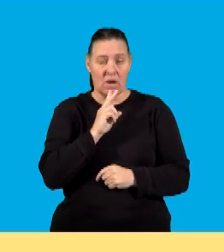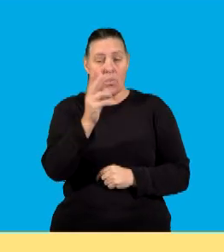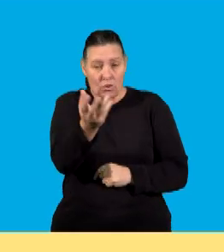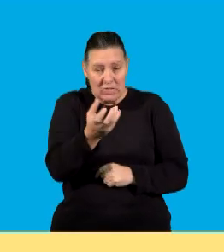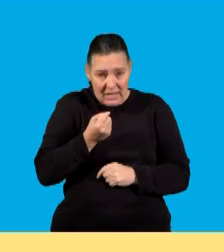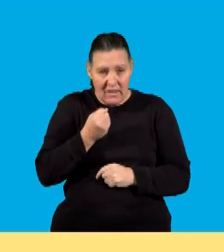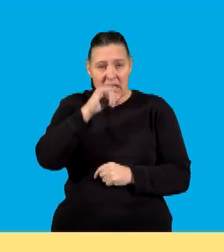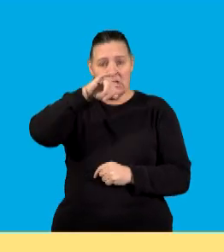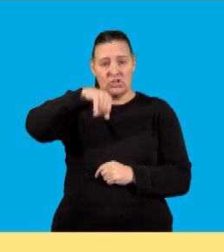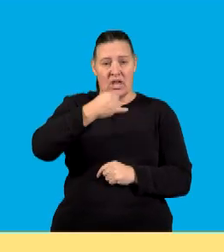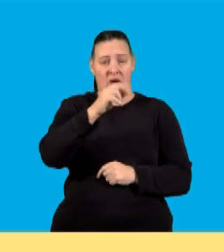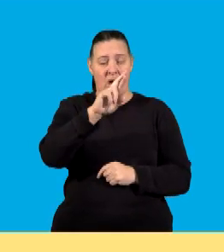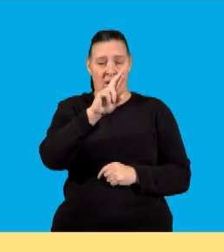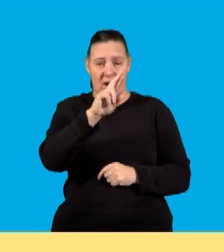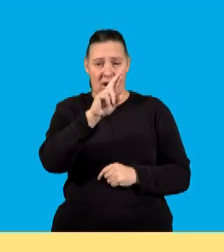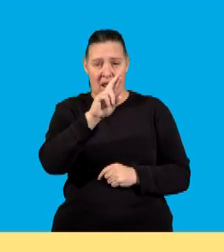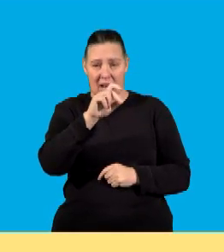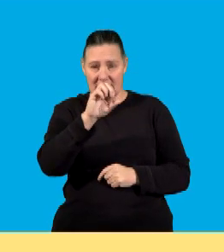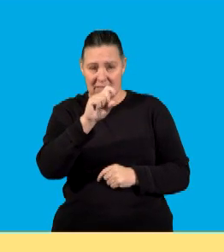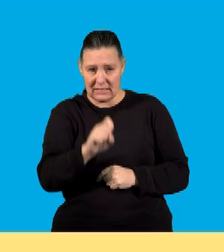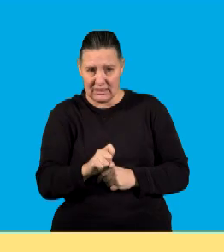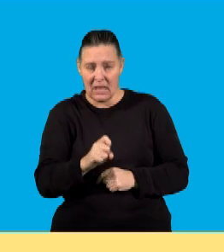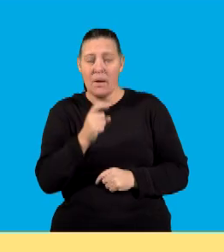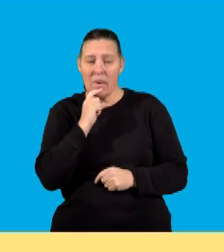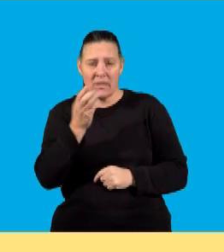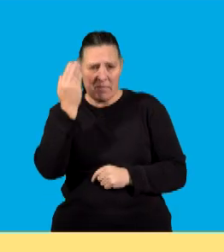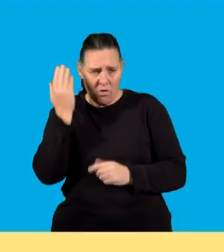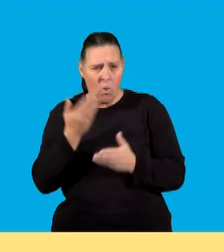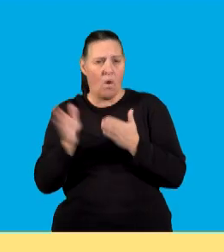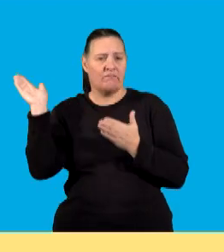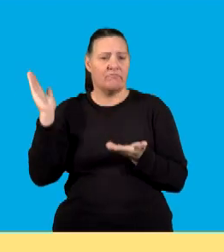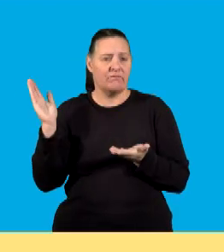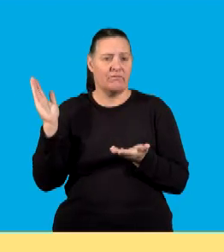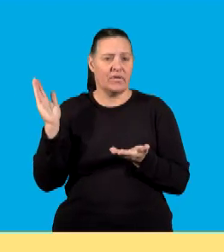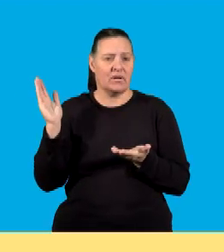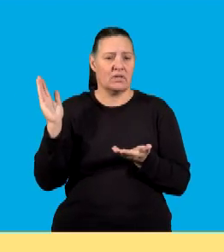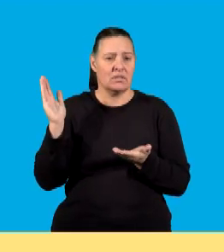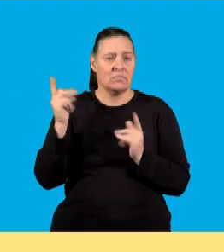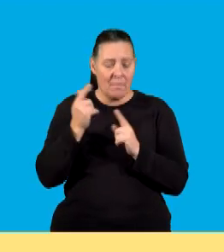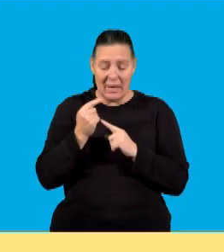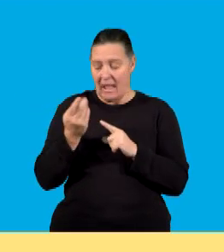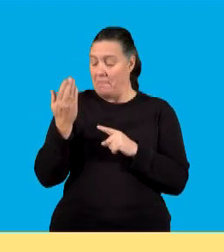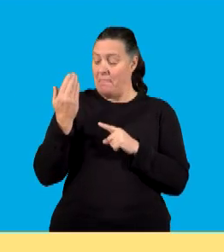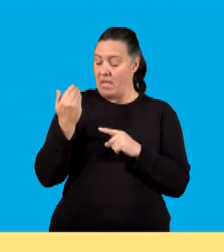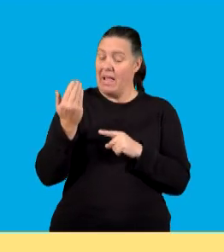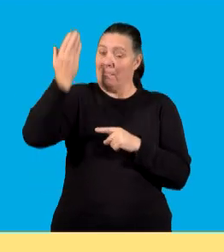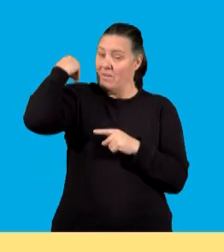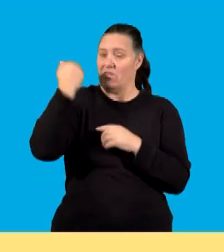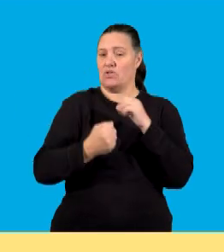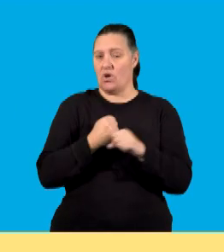which was received from J. Alex. J. Alex is a debtor who was previously written off. We're talking of the previous year in this